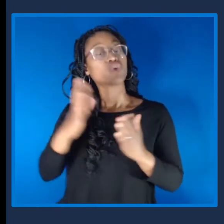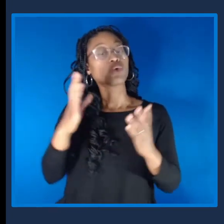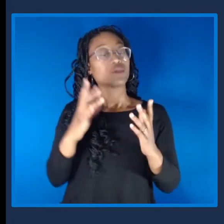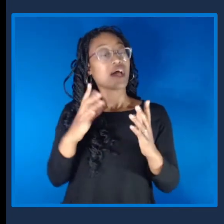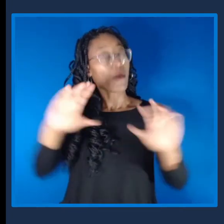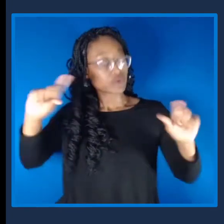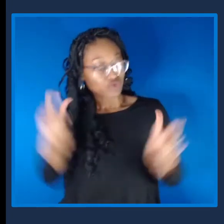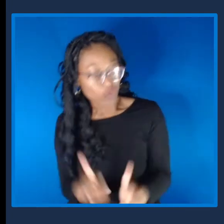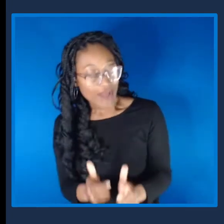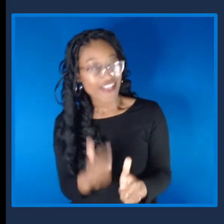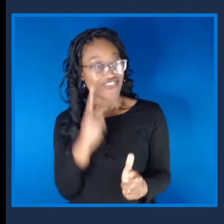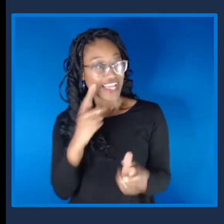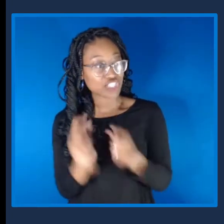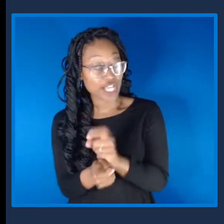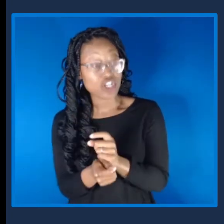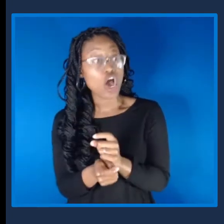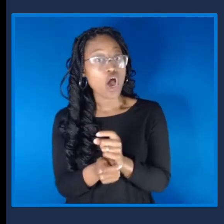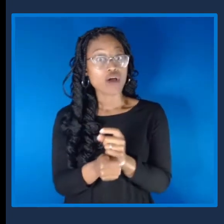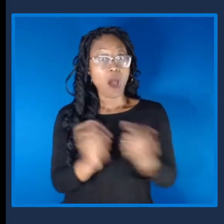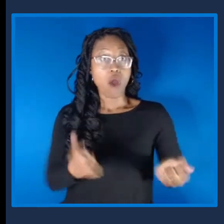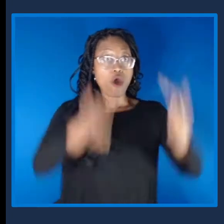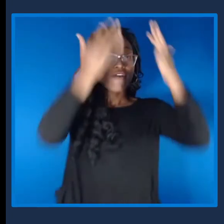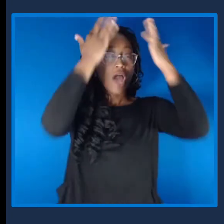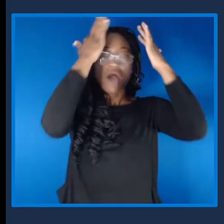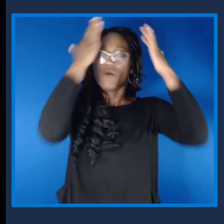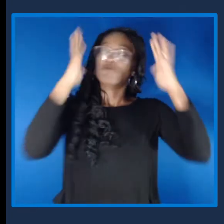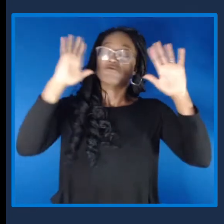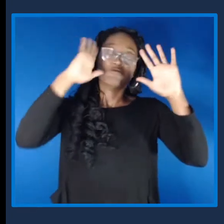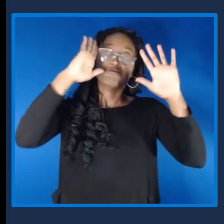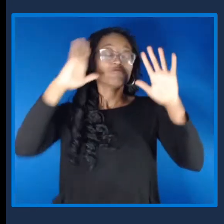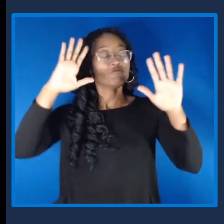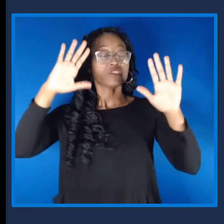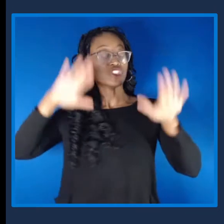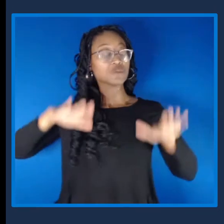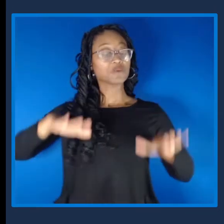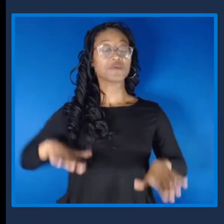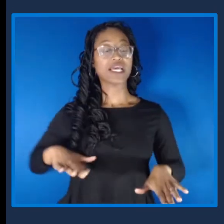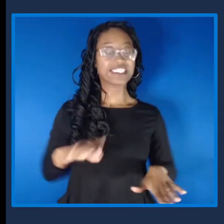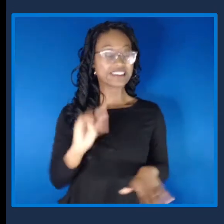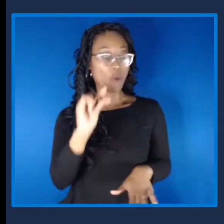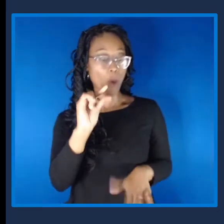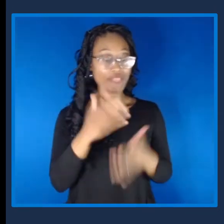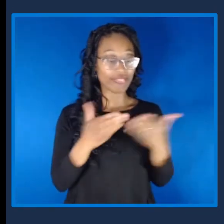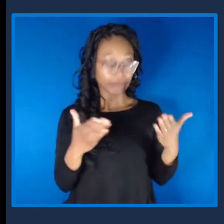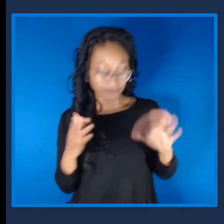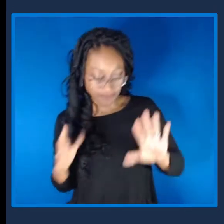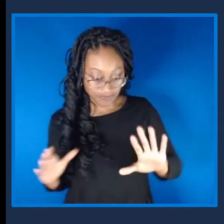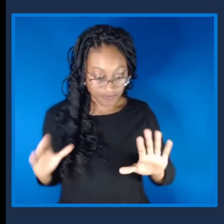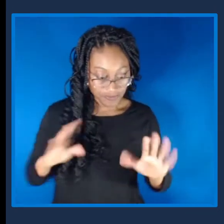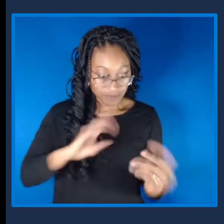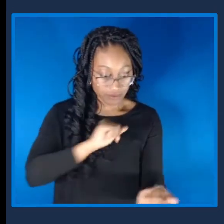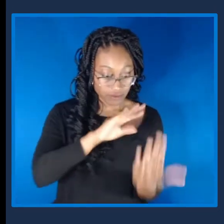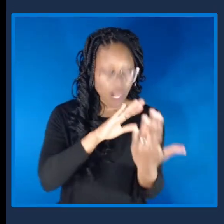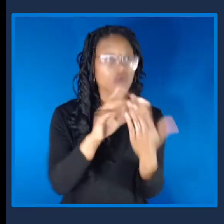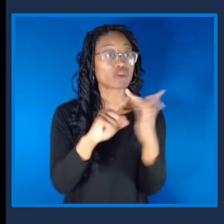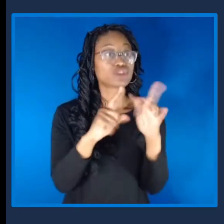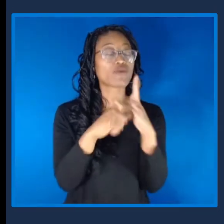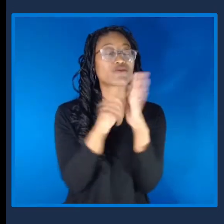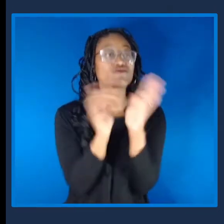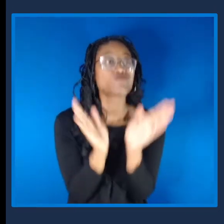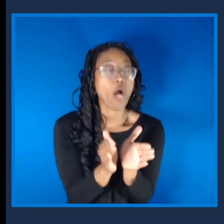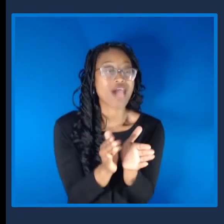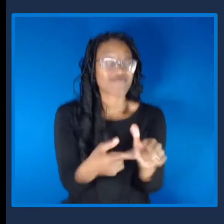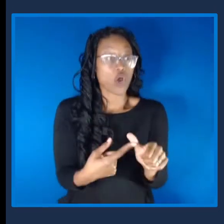to reduce the overwhelm of learning new skills. So when you approach your project to improve accessibility, start with a small scope. Pick